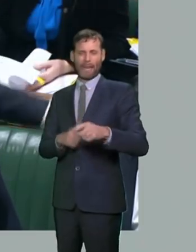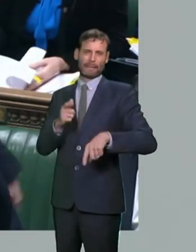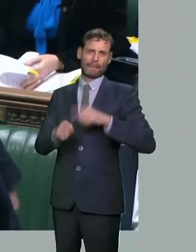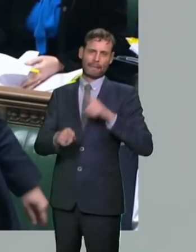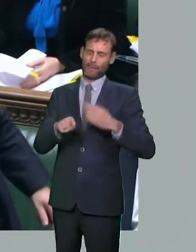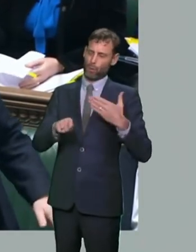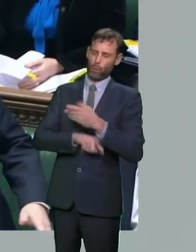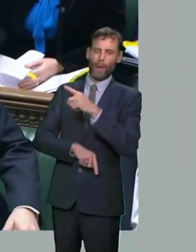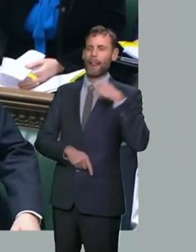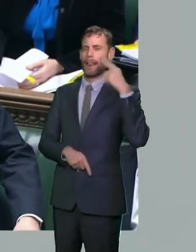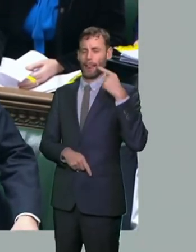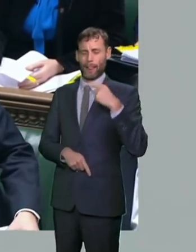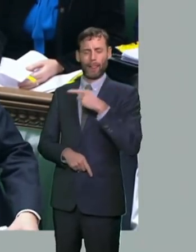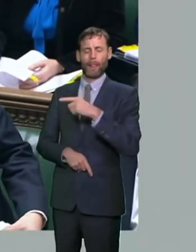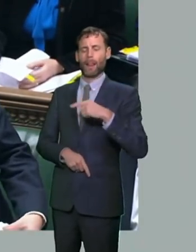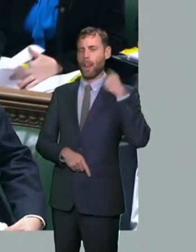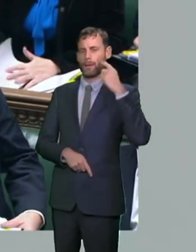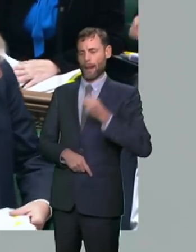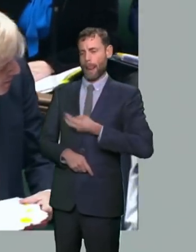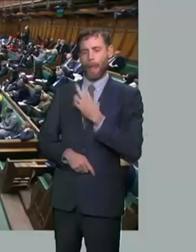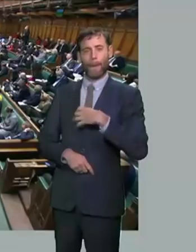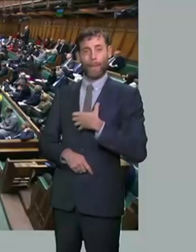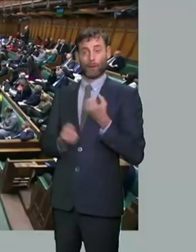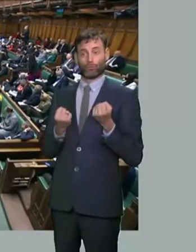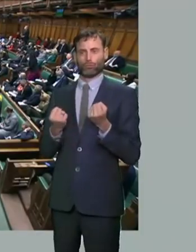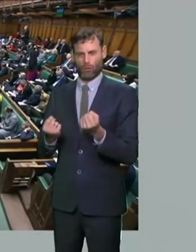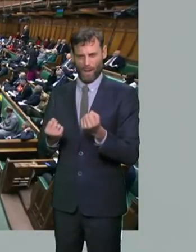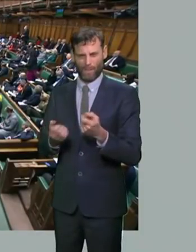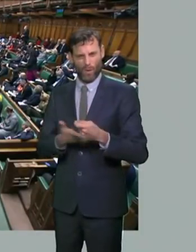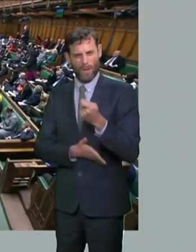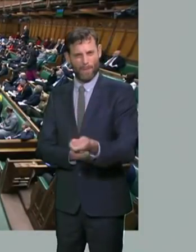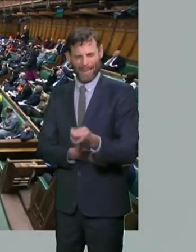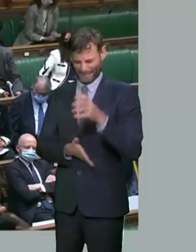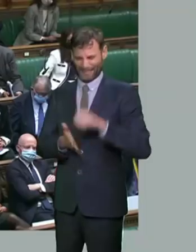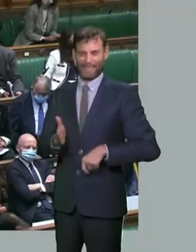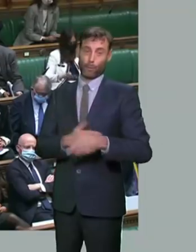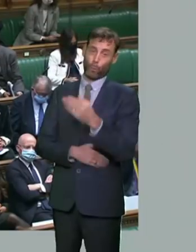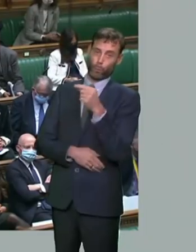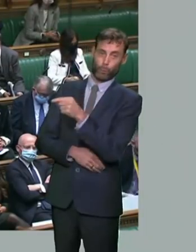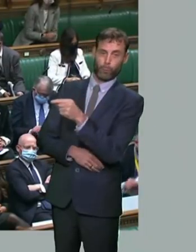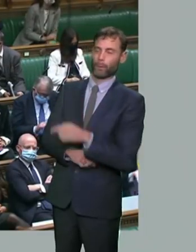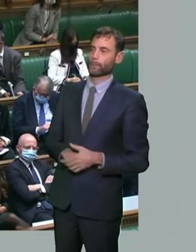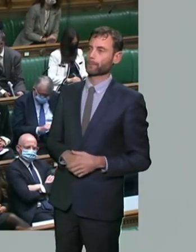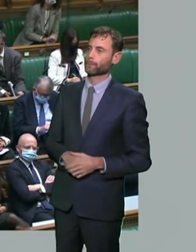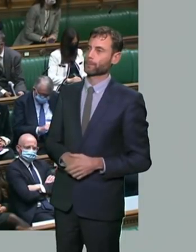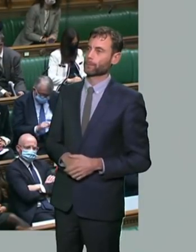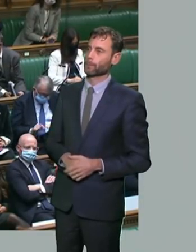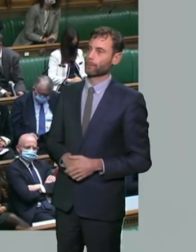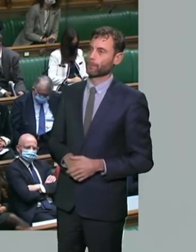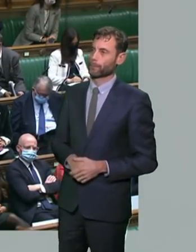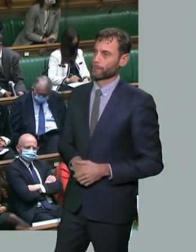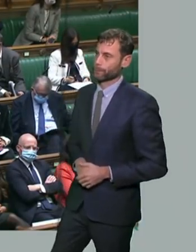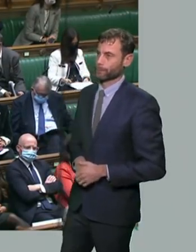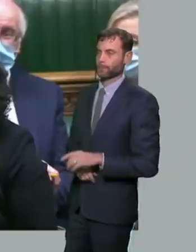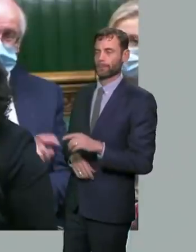the Labour mayor for driving into their own city. Thank you, Mr. Speaker. The Cherwell Larder in Kidlington does